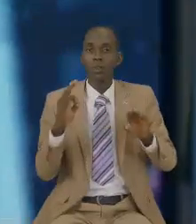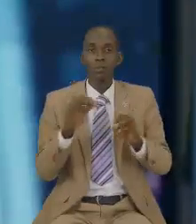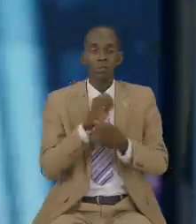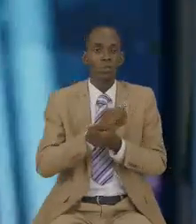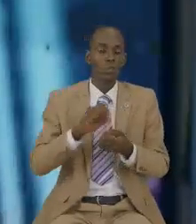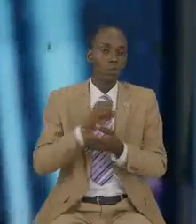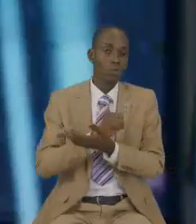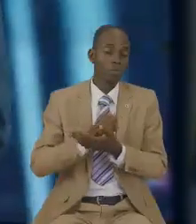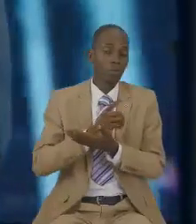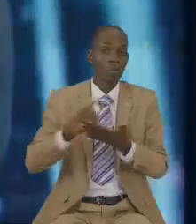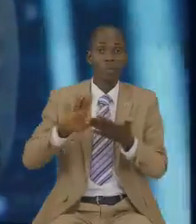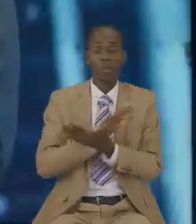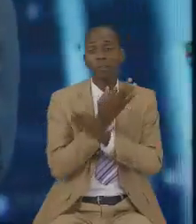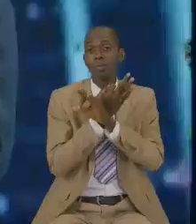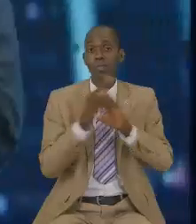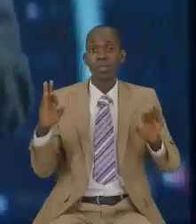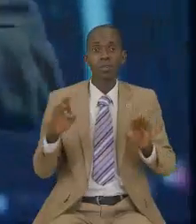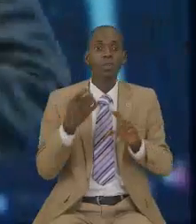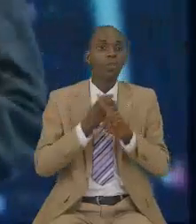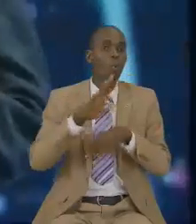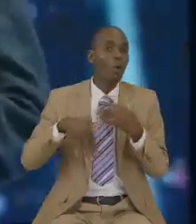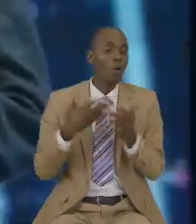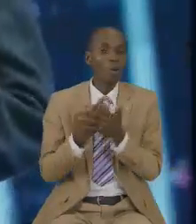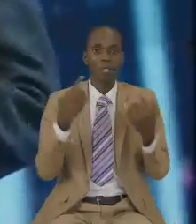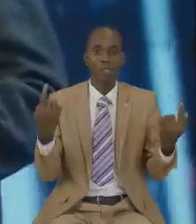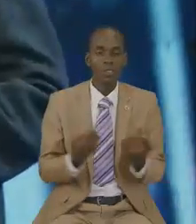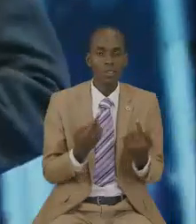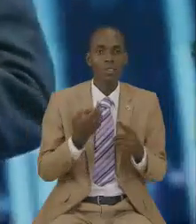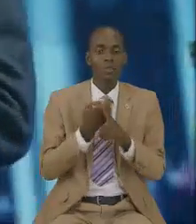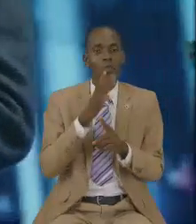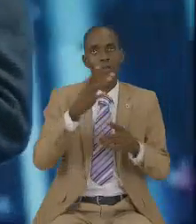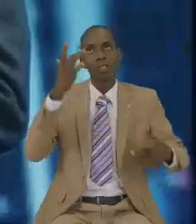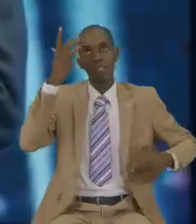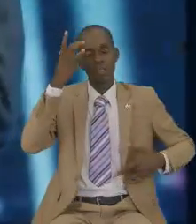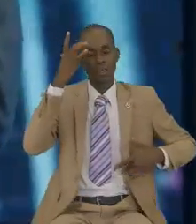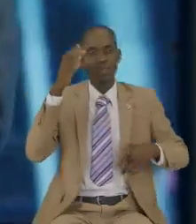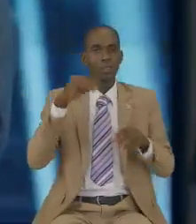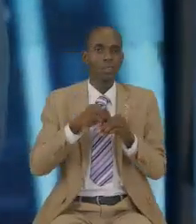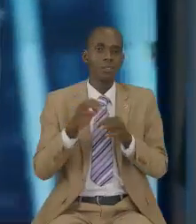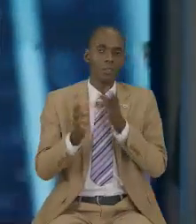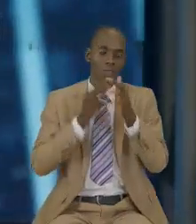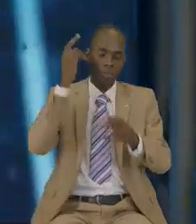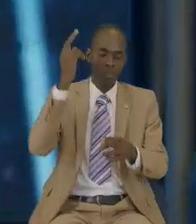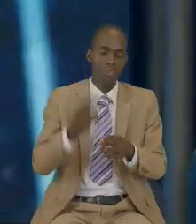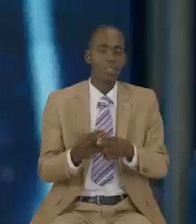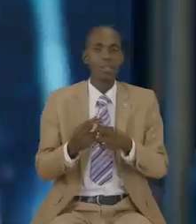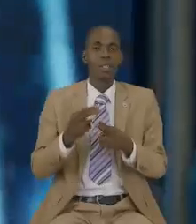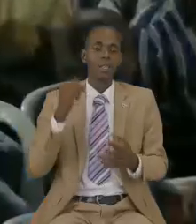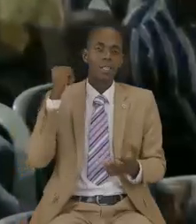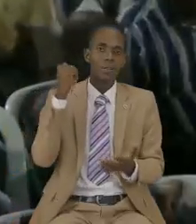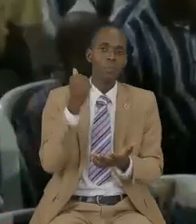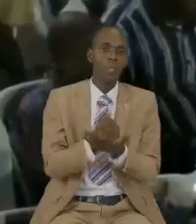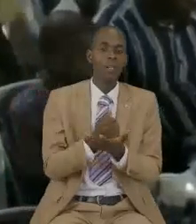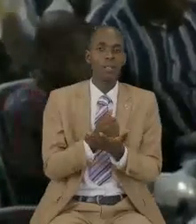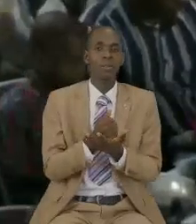freedom from your sin, from your sickness, in Jesus' name.